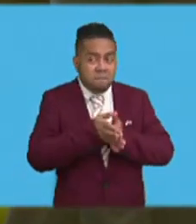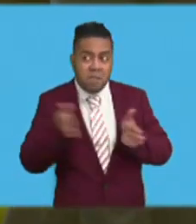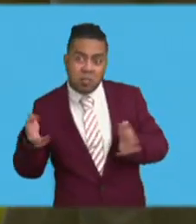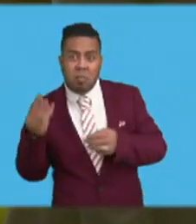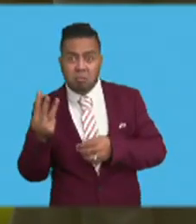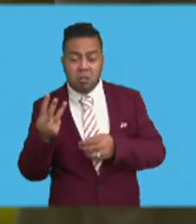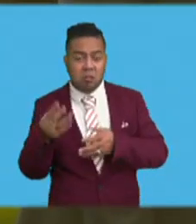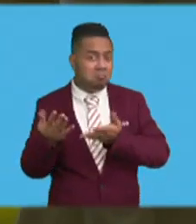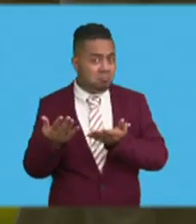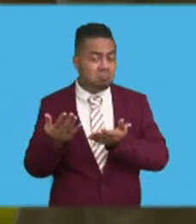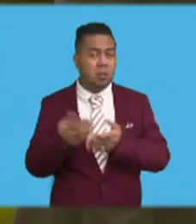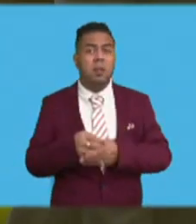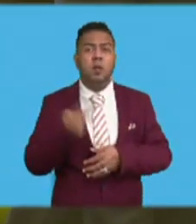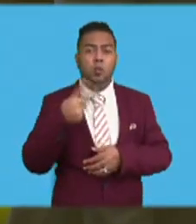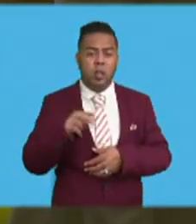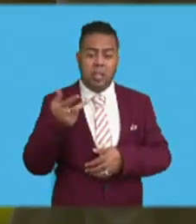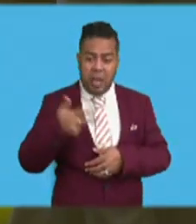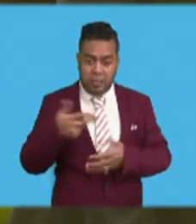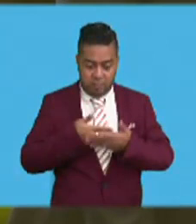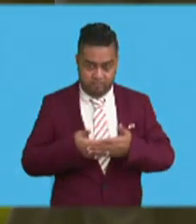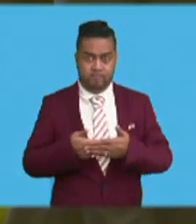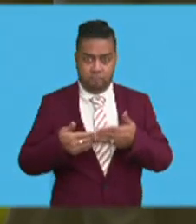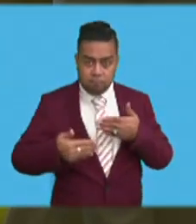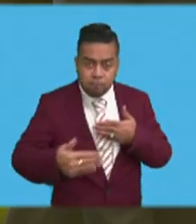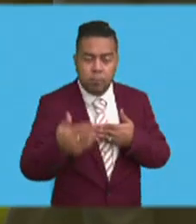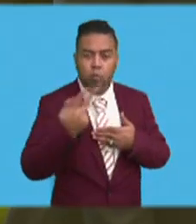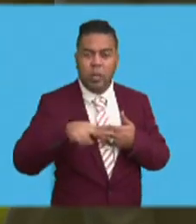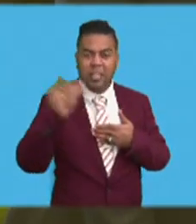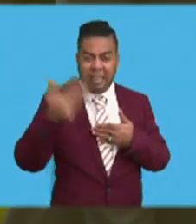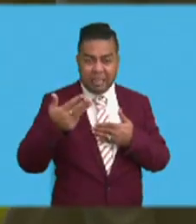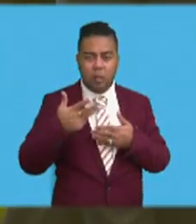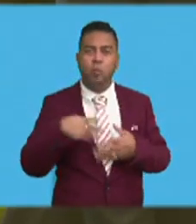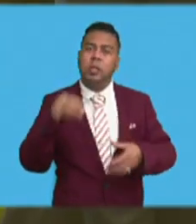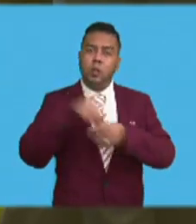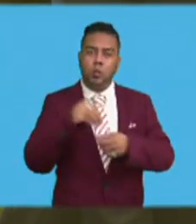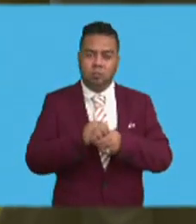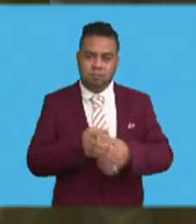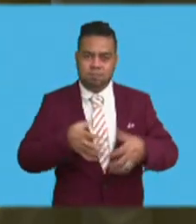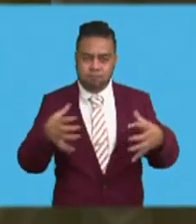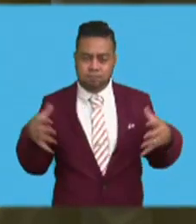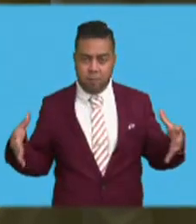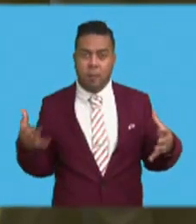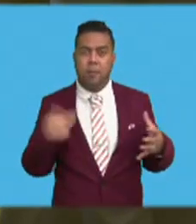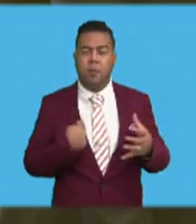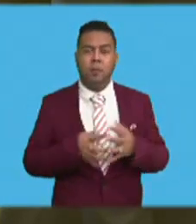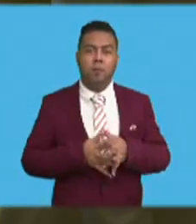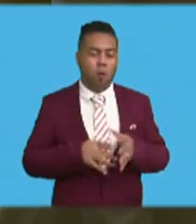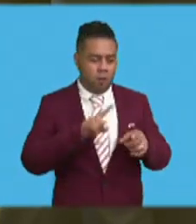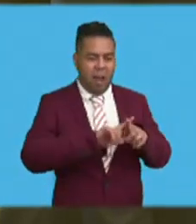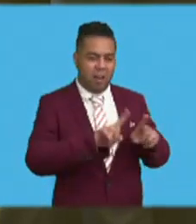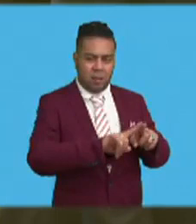in the 2018-2019 rural electrification budget and will include the extension of the grid to communities and settlements from Wailenge